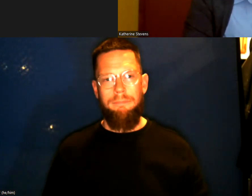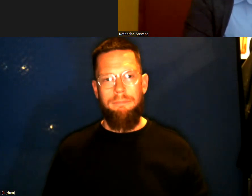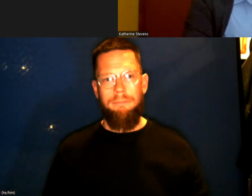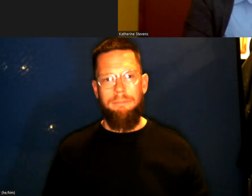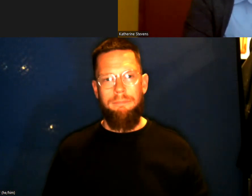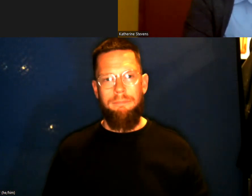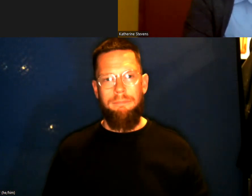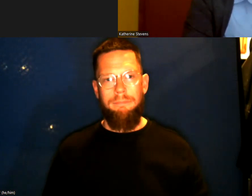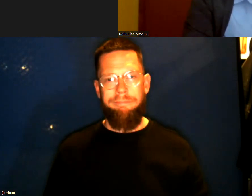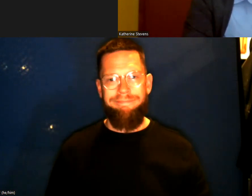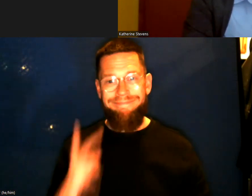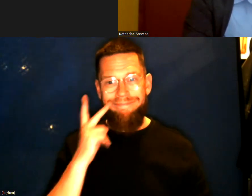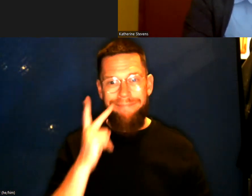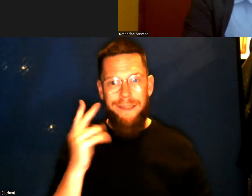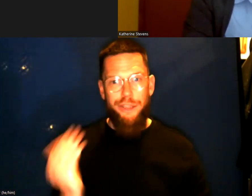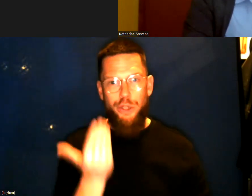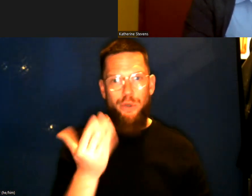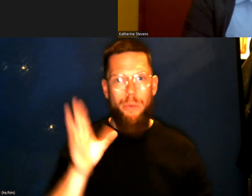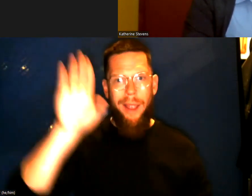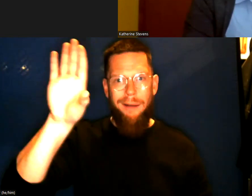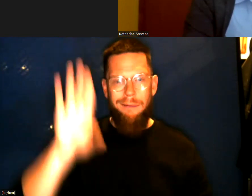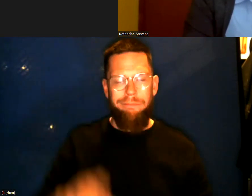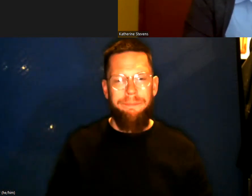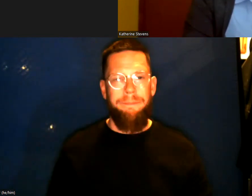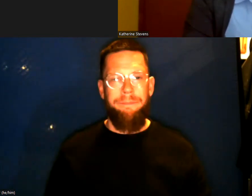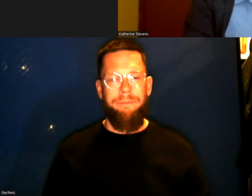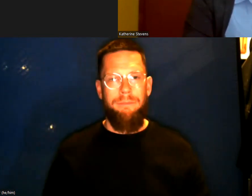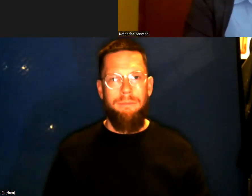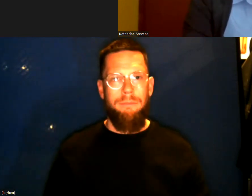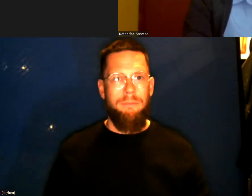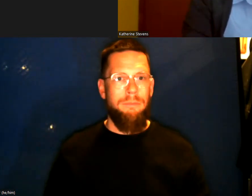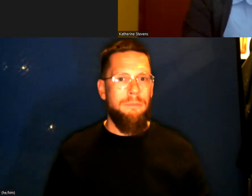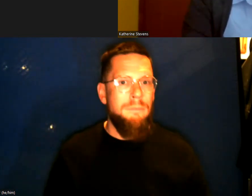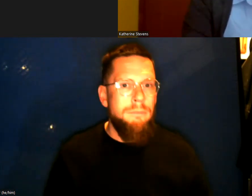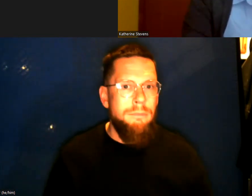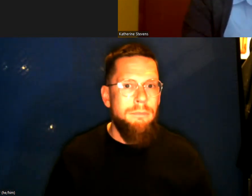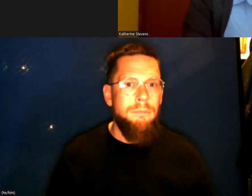I see a new hand up. Yeah, please feel free to unmute. Mm-hmm. My question is,